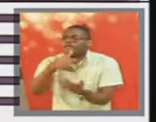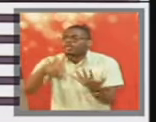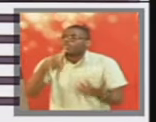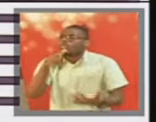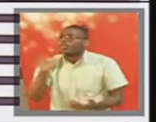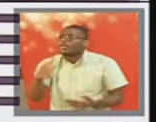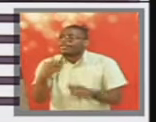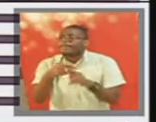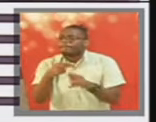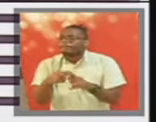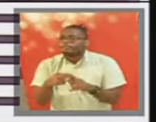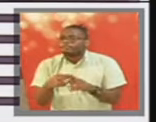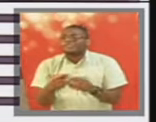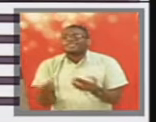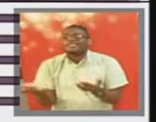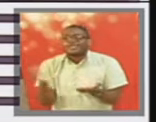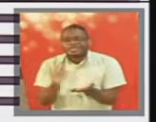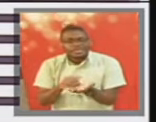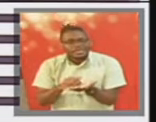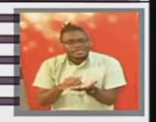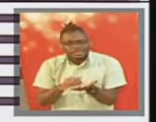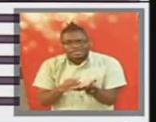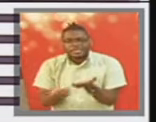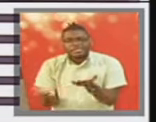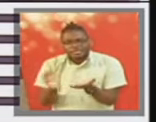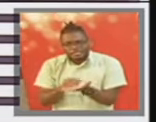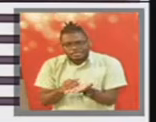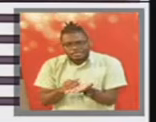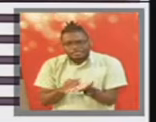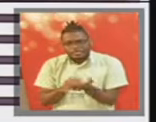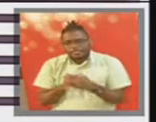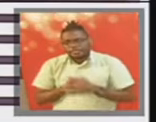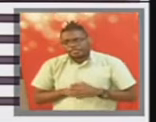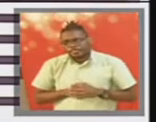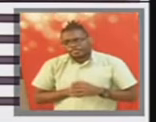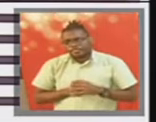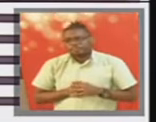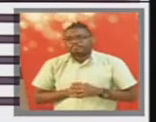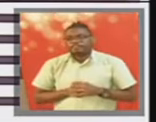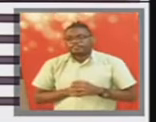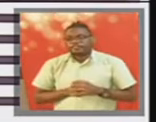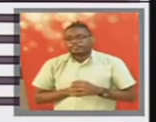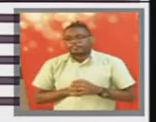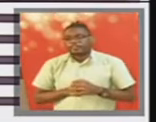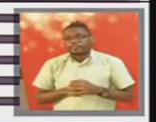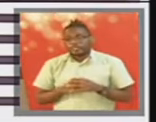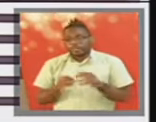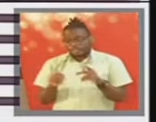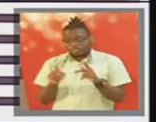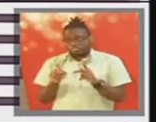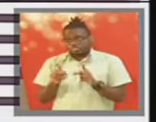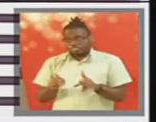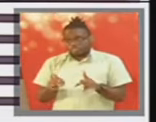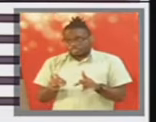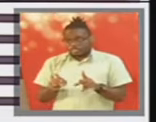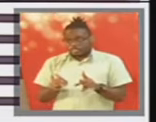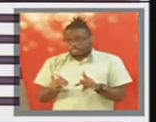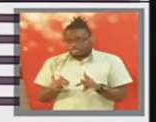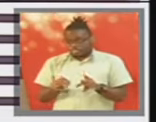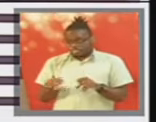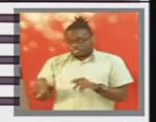Now, again, it is just a matter of introduction of individuals who are infectious into